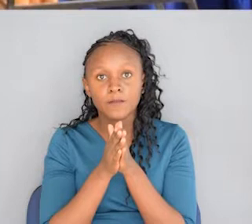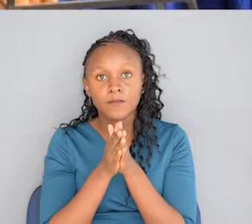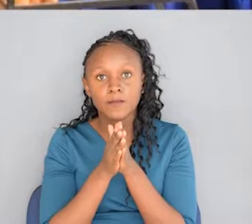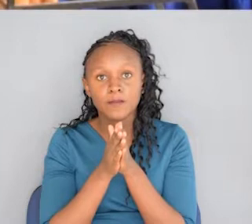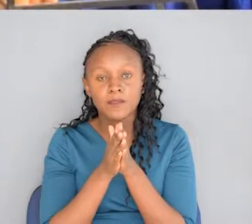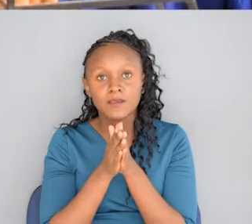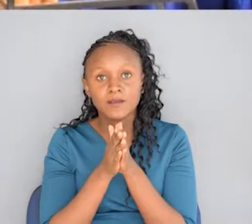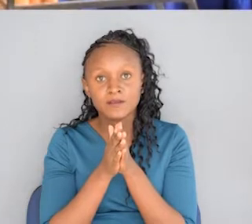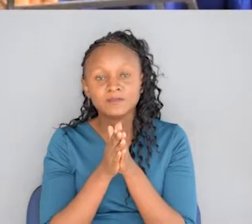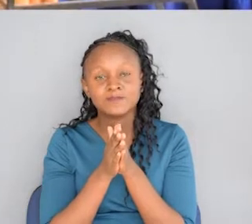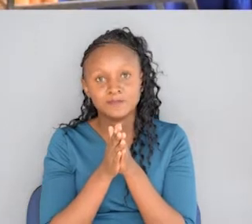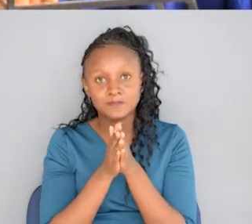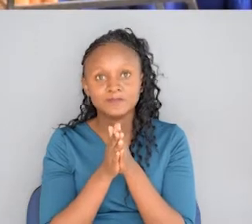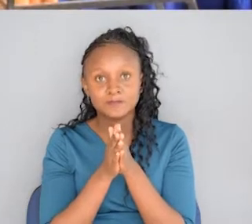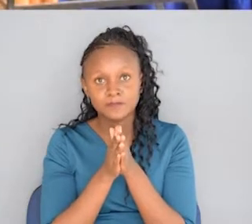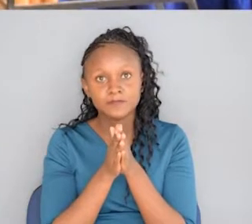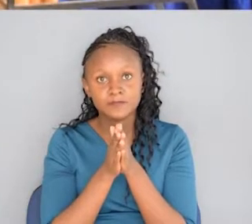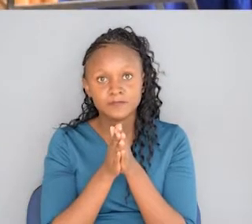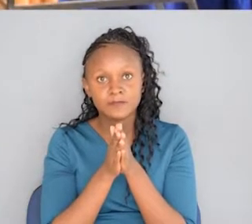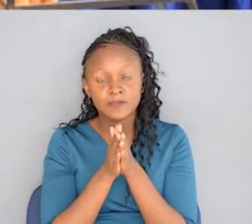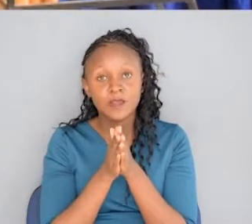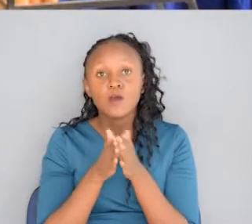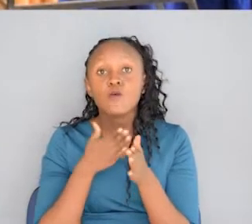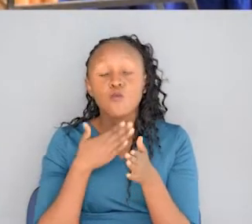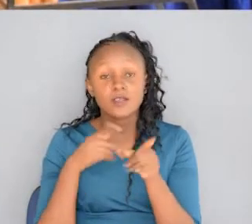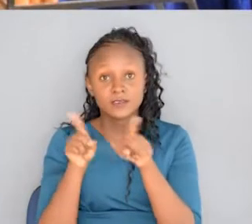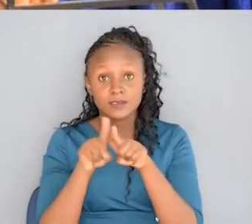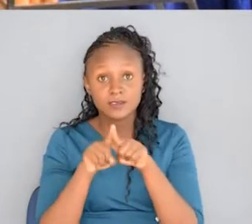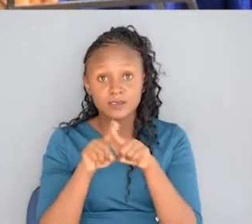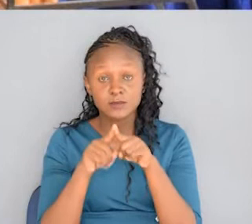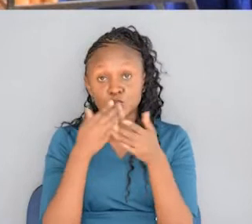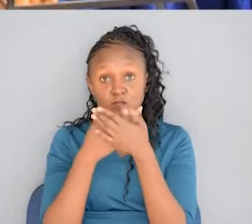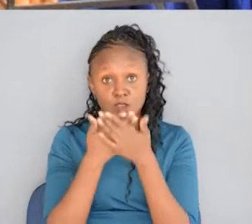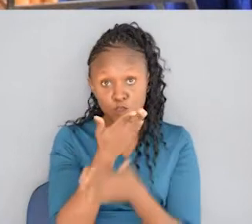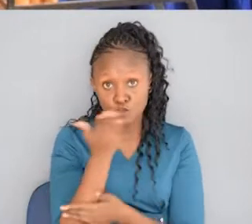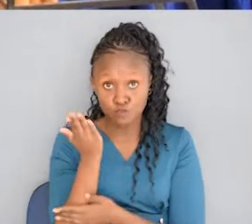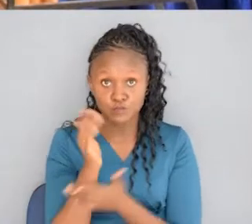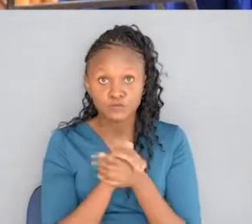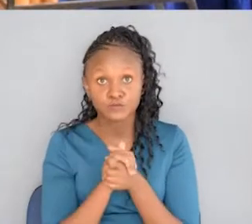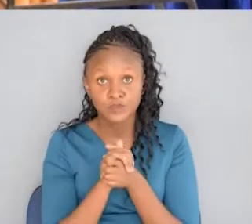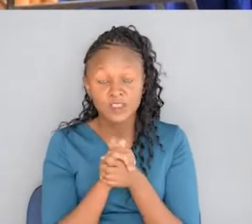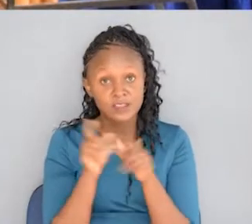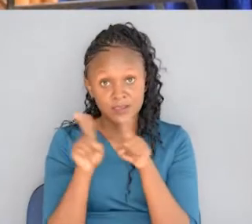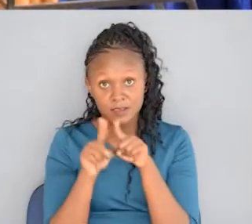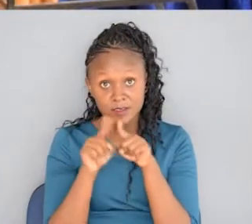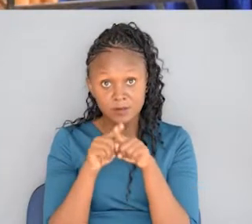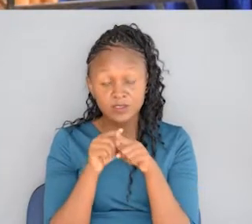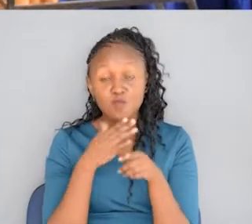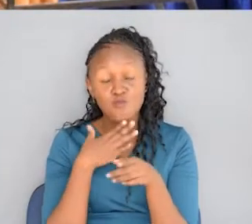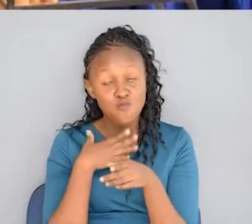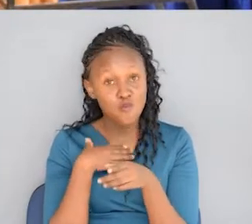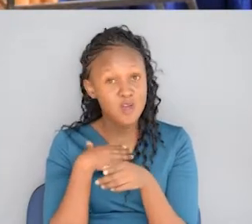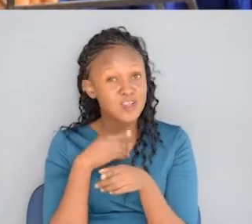sawa. We'd like also to thank you. And we also like to hear from you how this service has